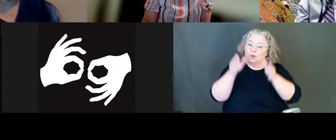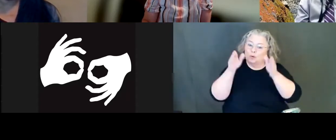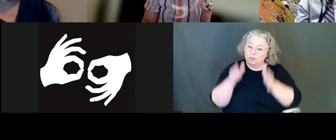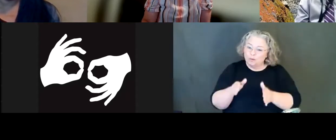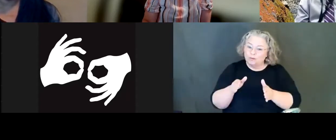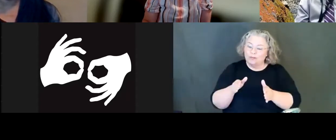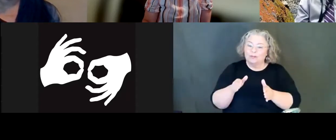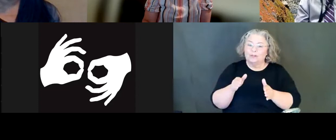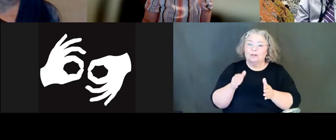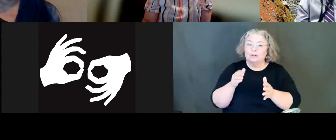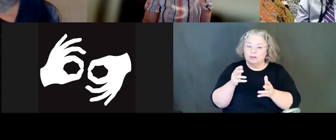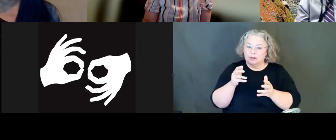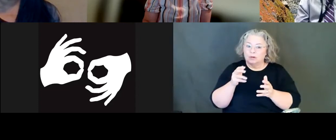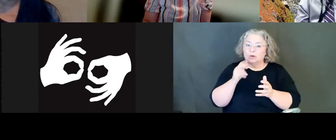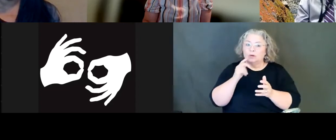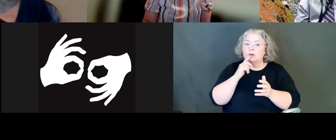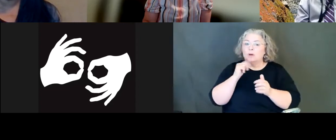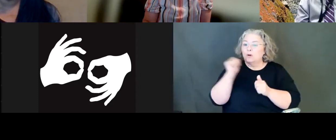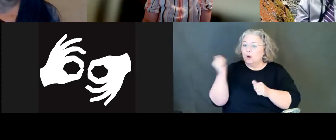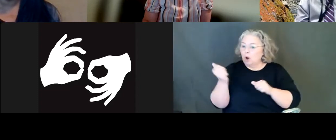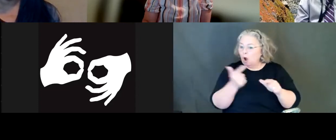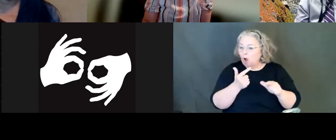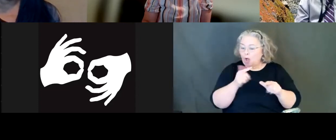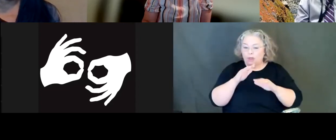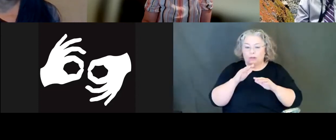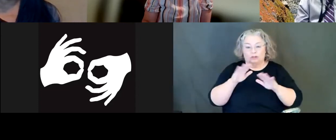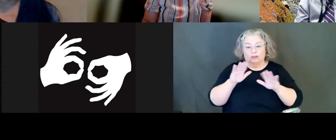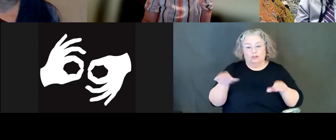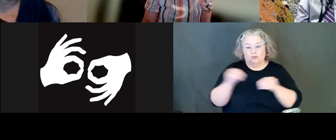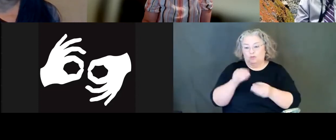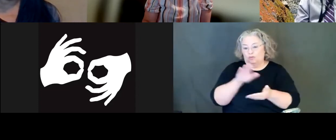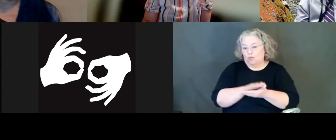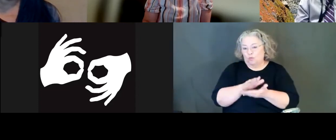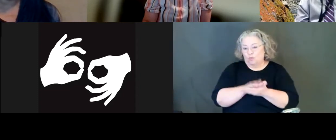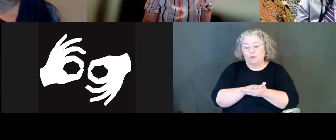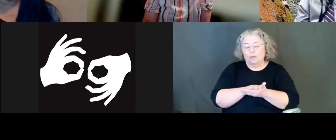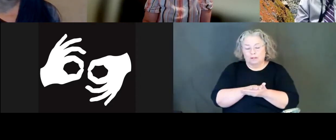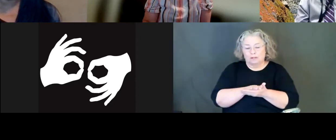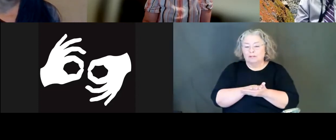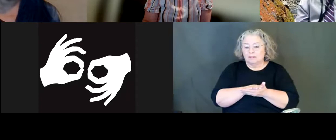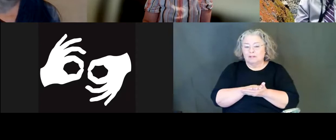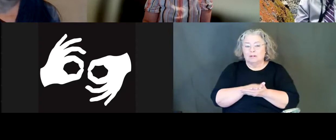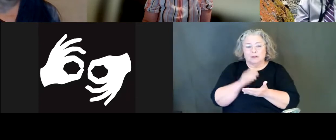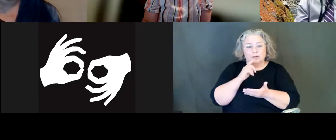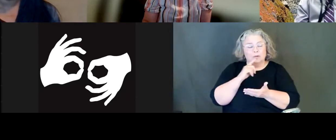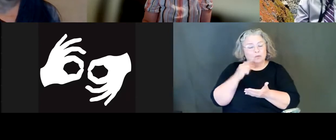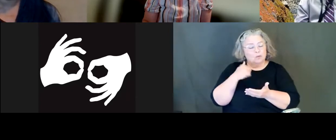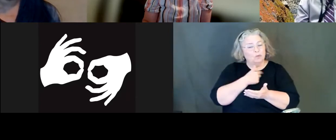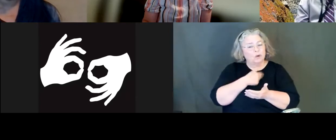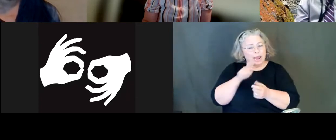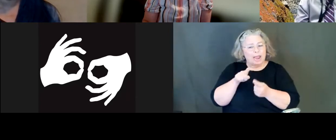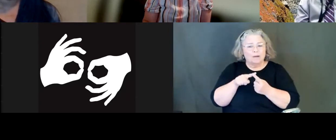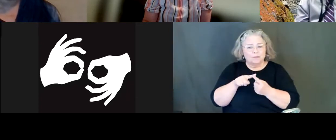social distancing. So that means that all the children are in school. And so we do have to take